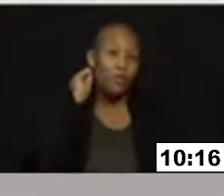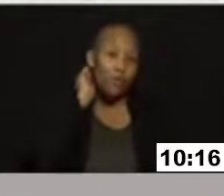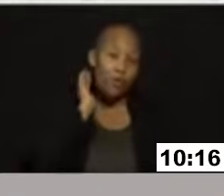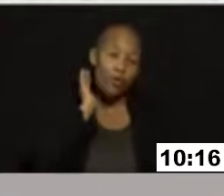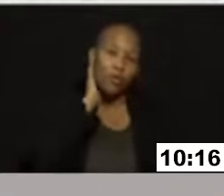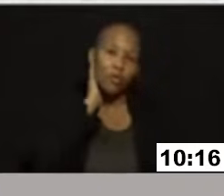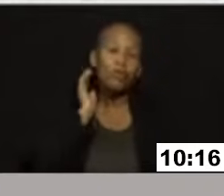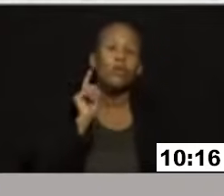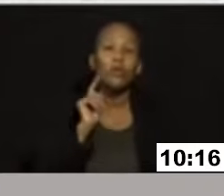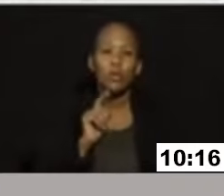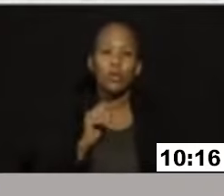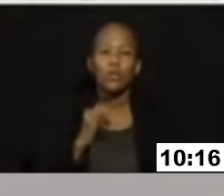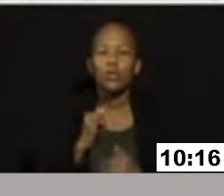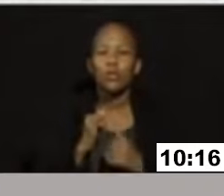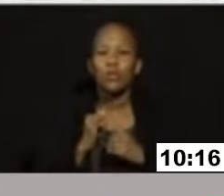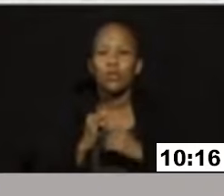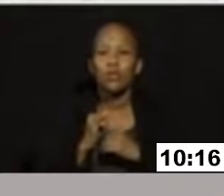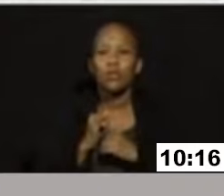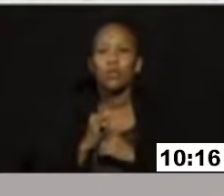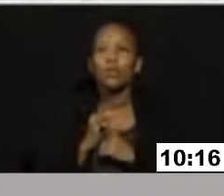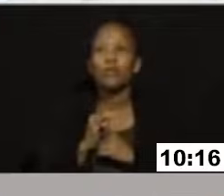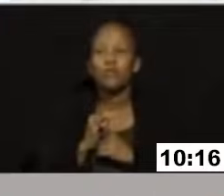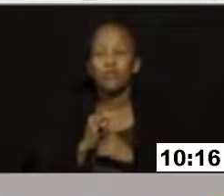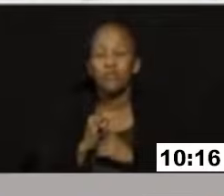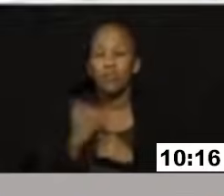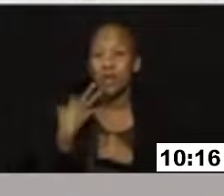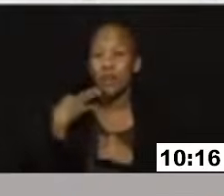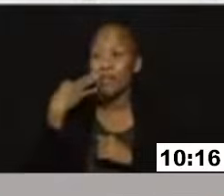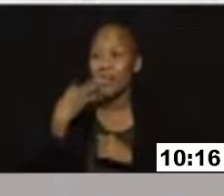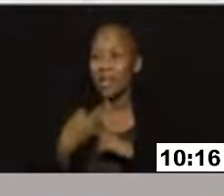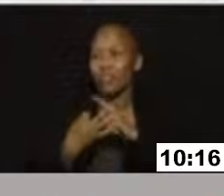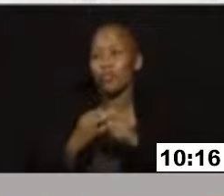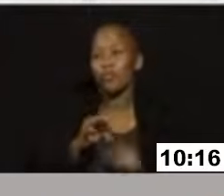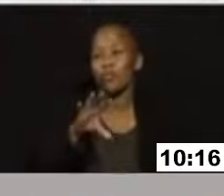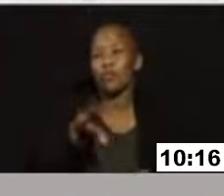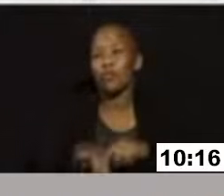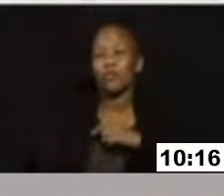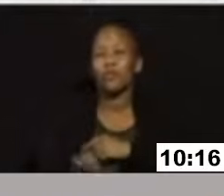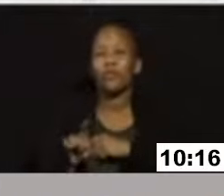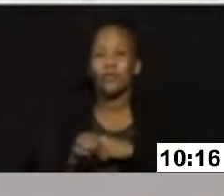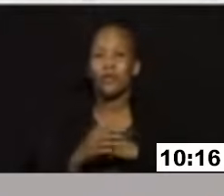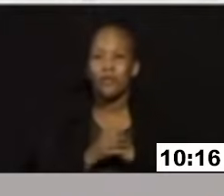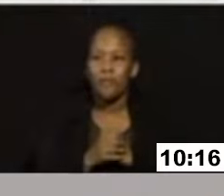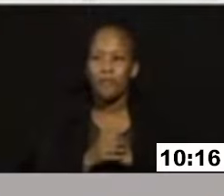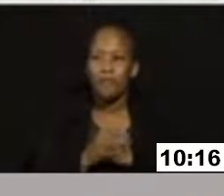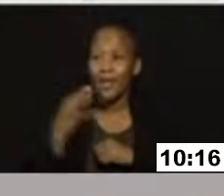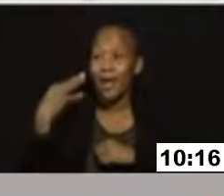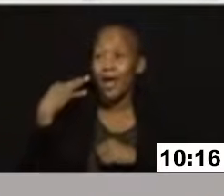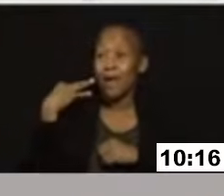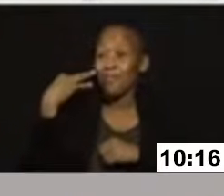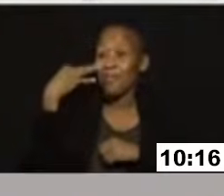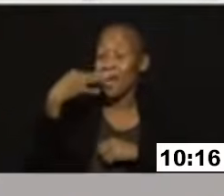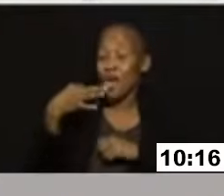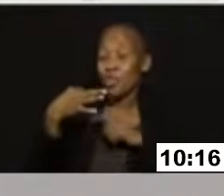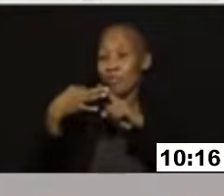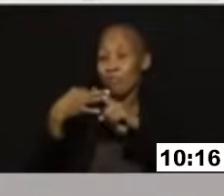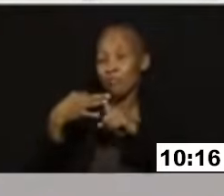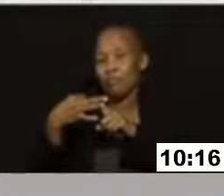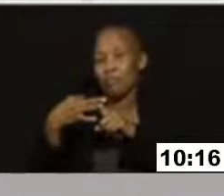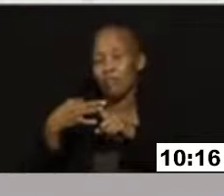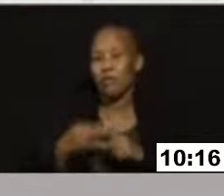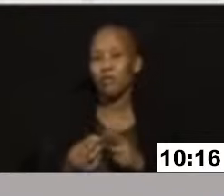actual application, you'll find that the application doesn't bring itself within